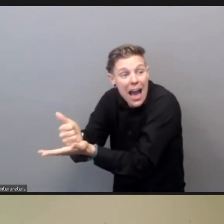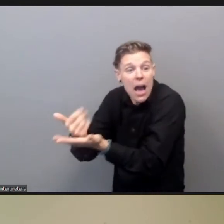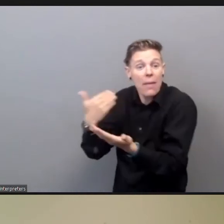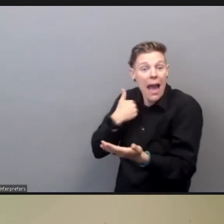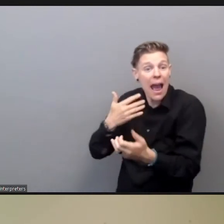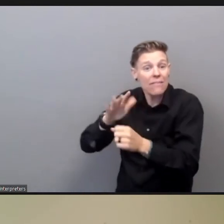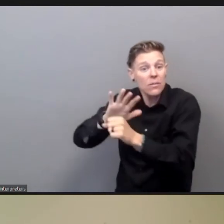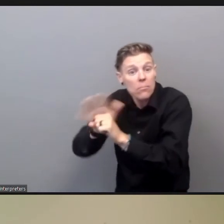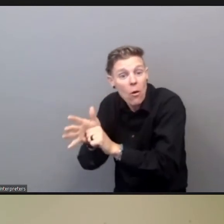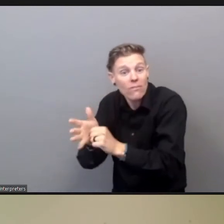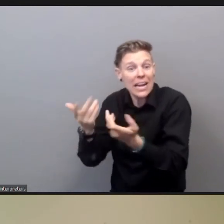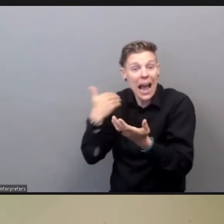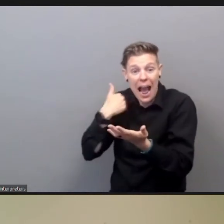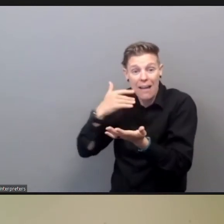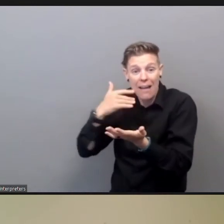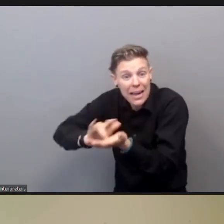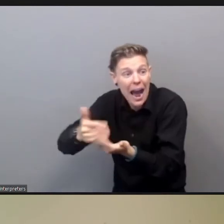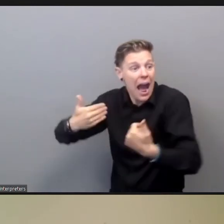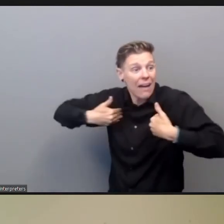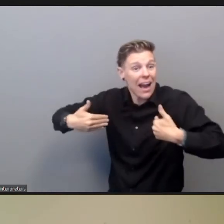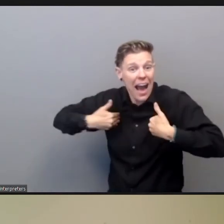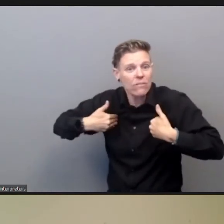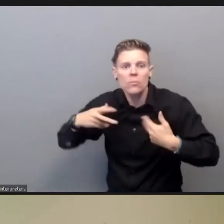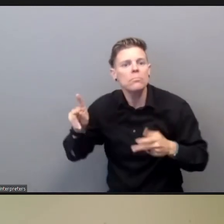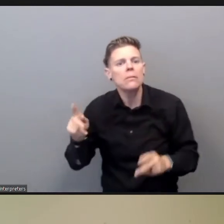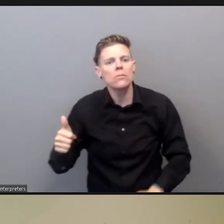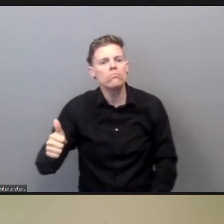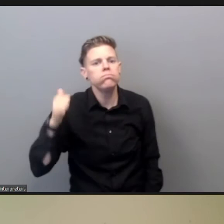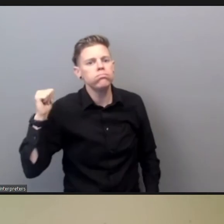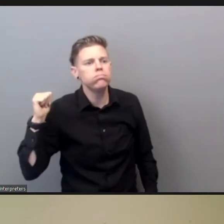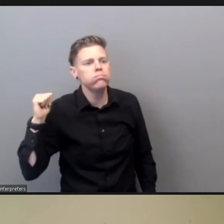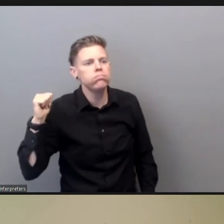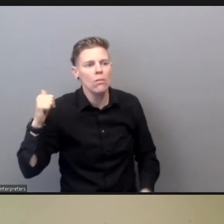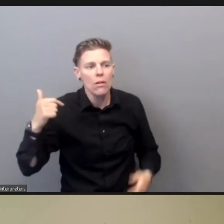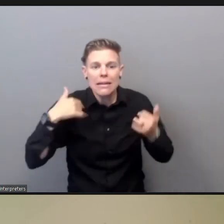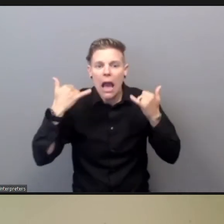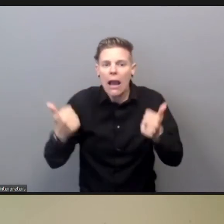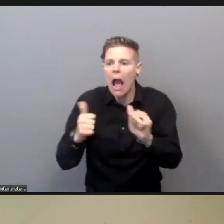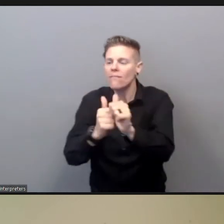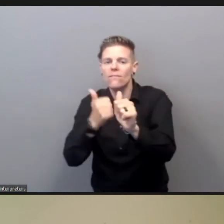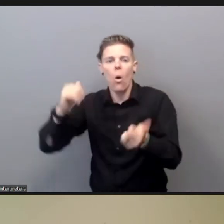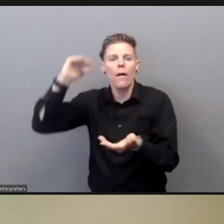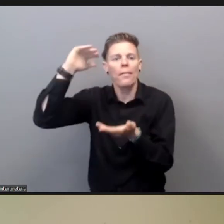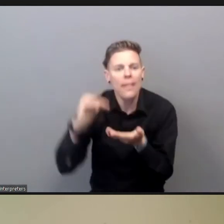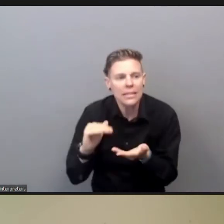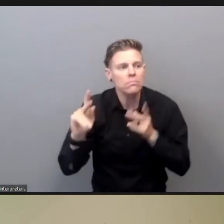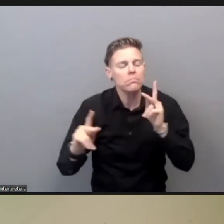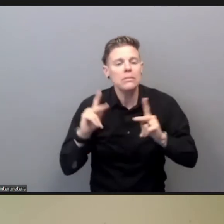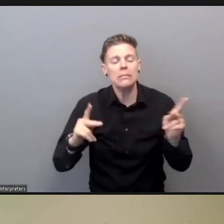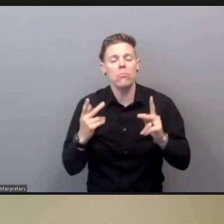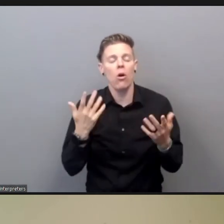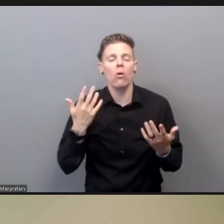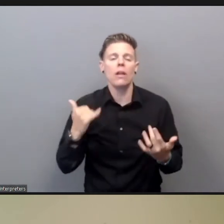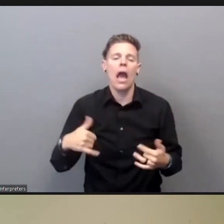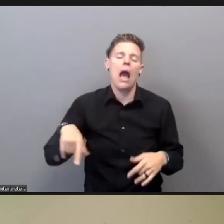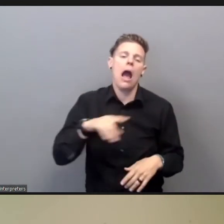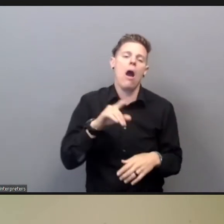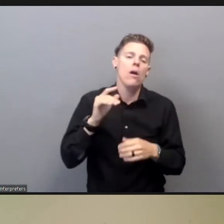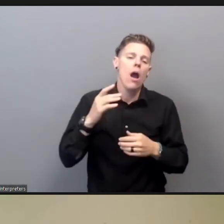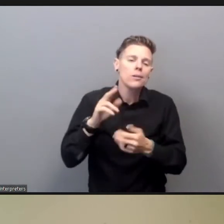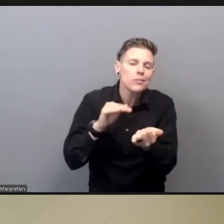healthcare workers. Preventable disease is more frustrating. And so I think I would say those are the factors. And